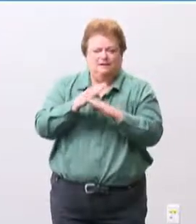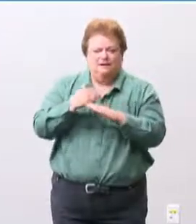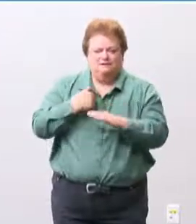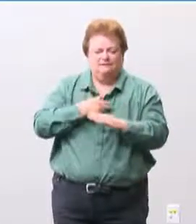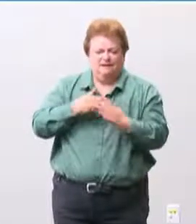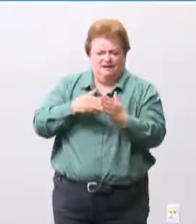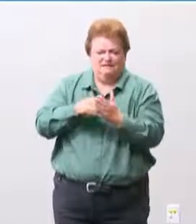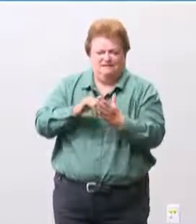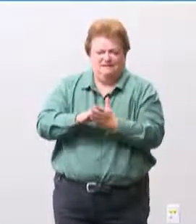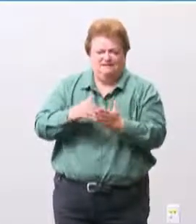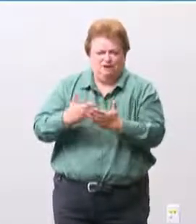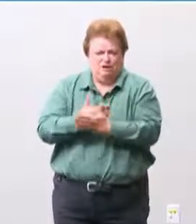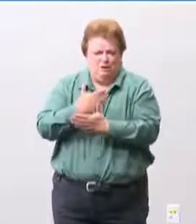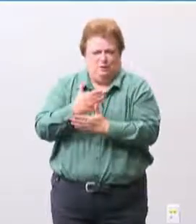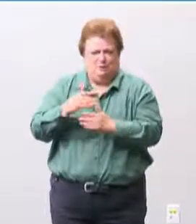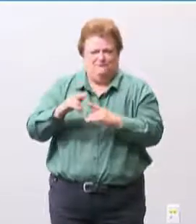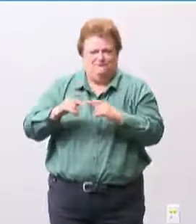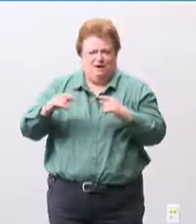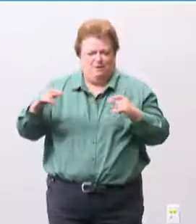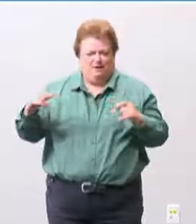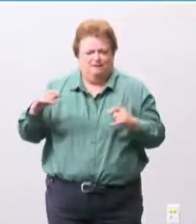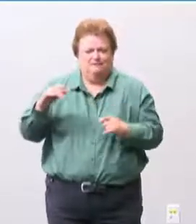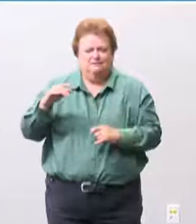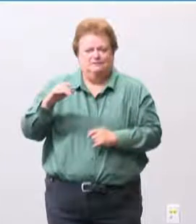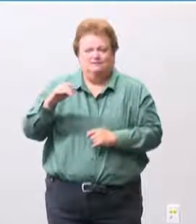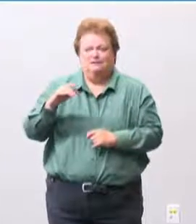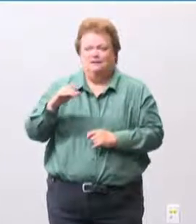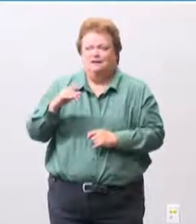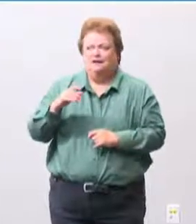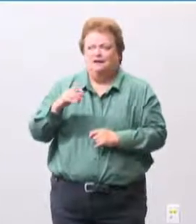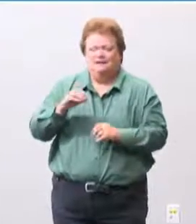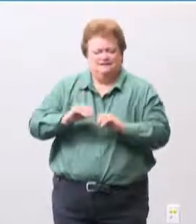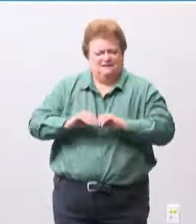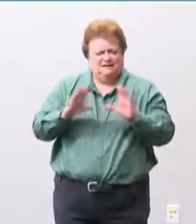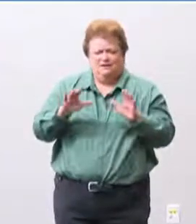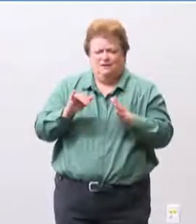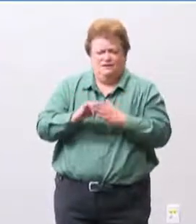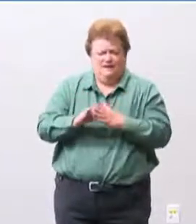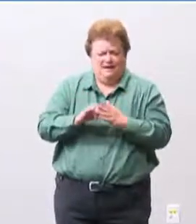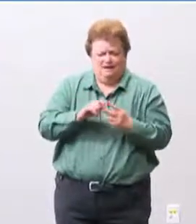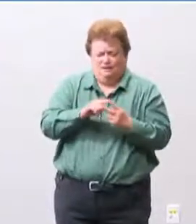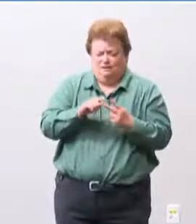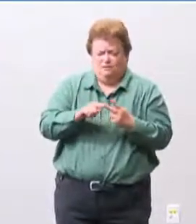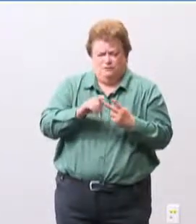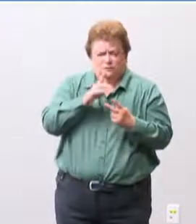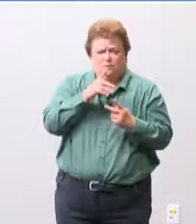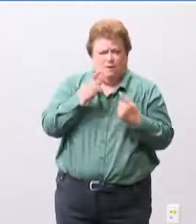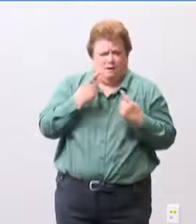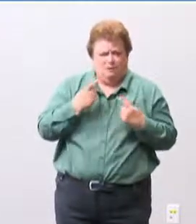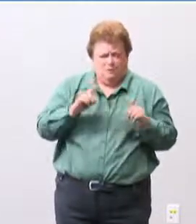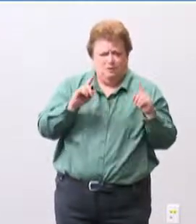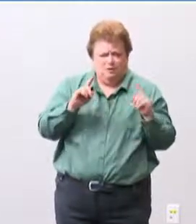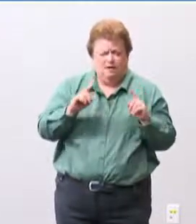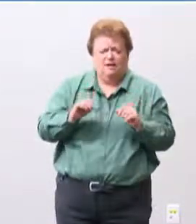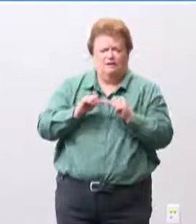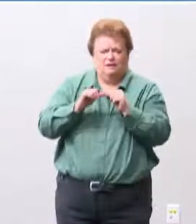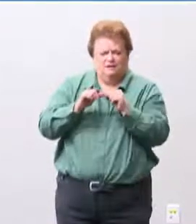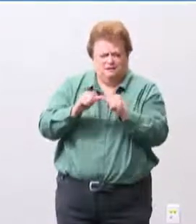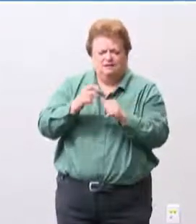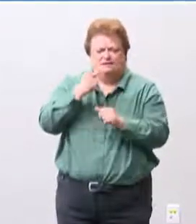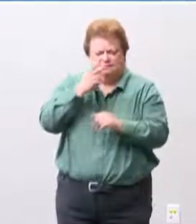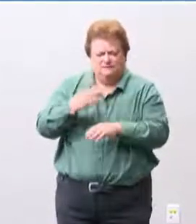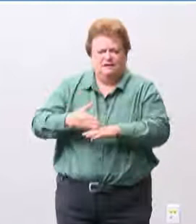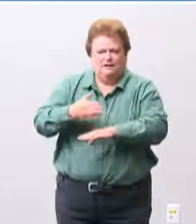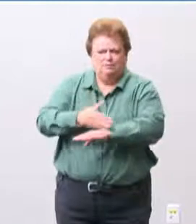variant. It's clear that these strategies are working and the data is showing continued improvement in our local